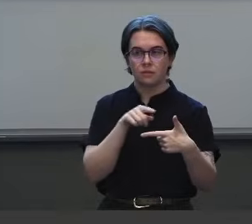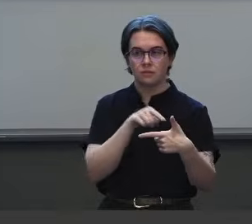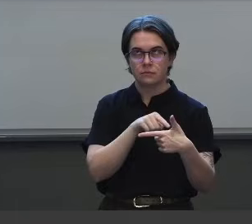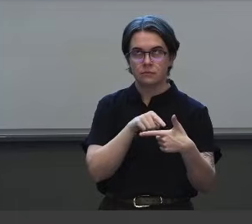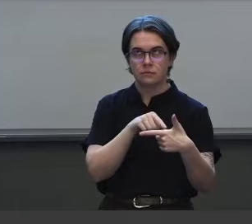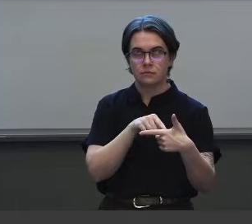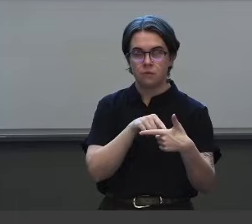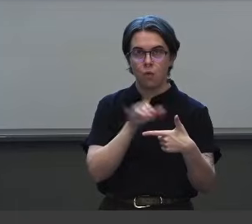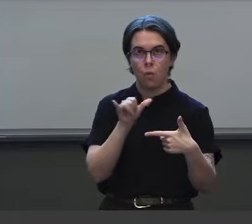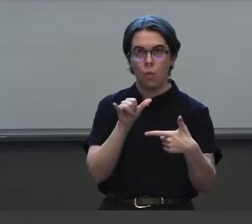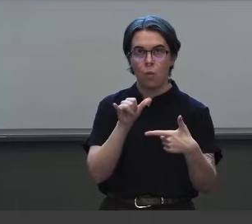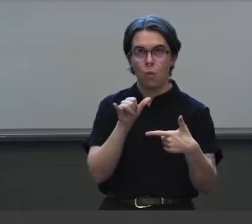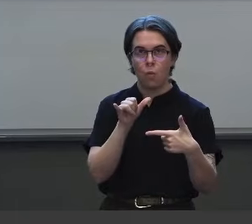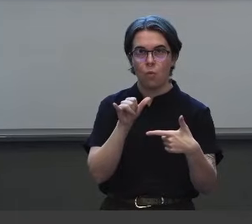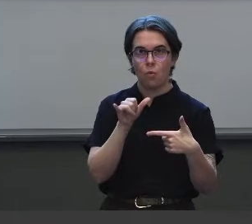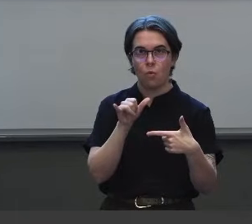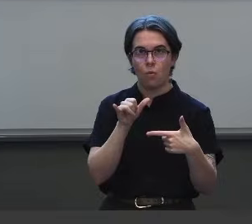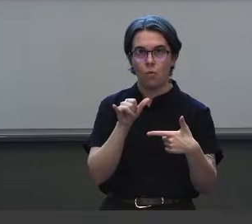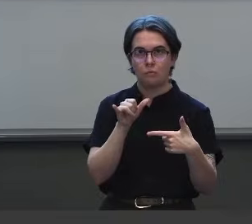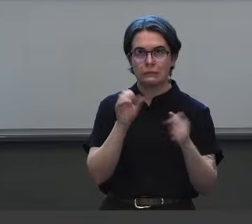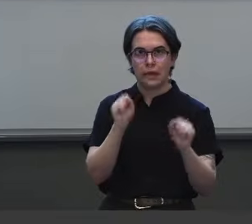just use the